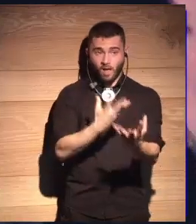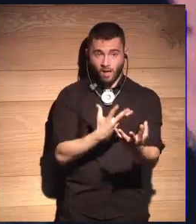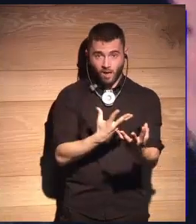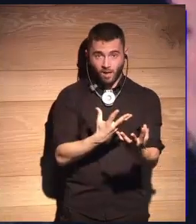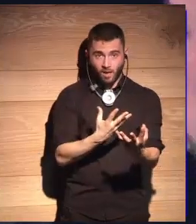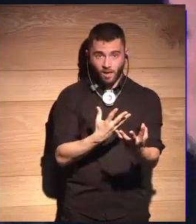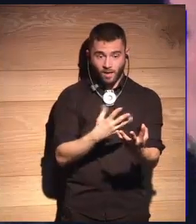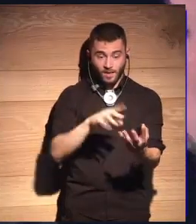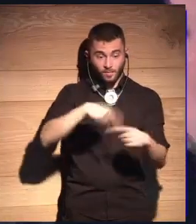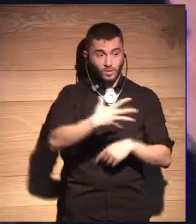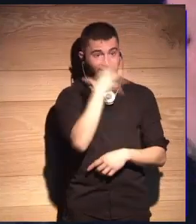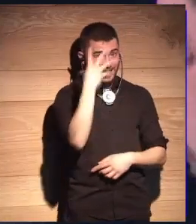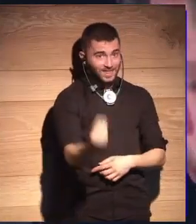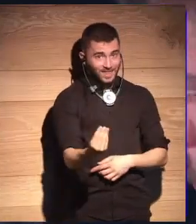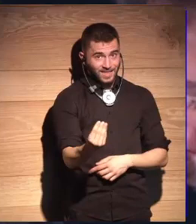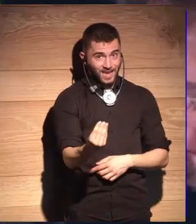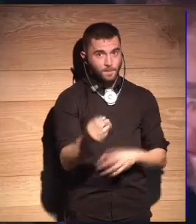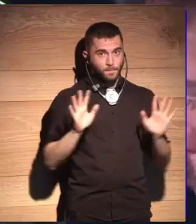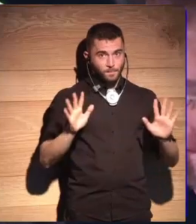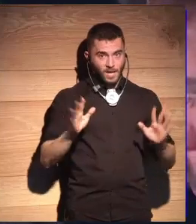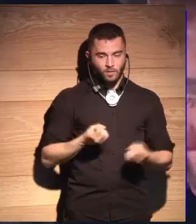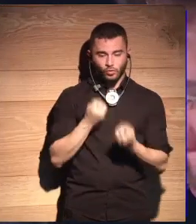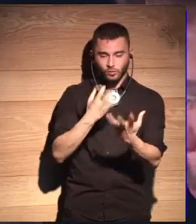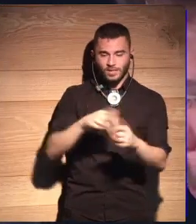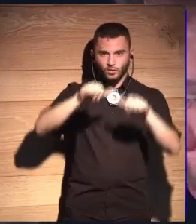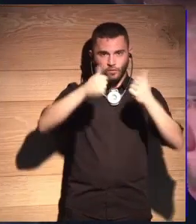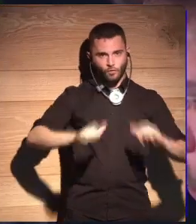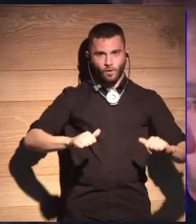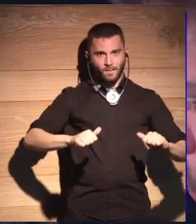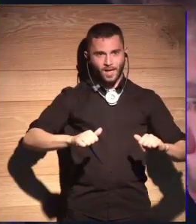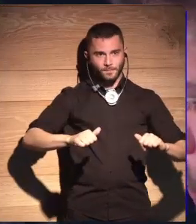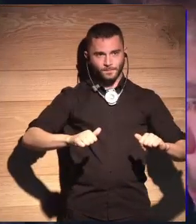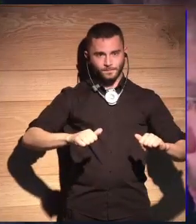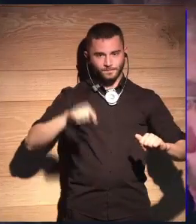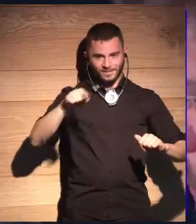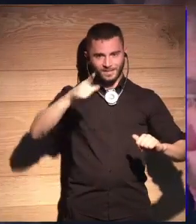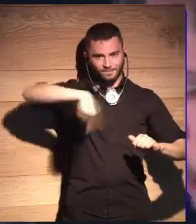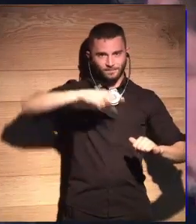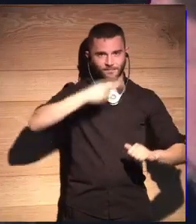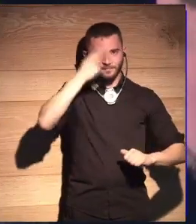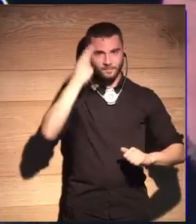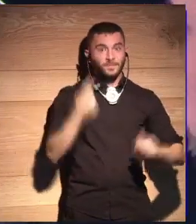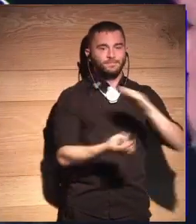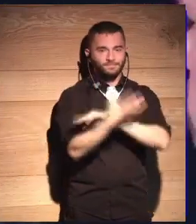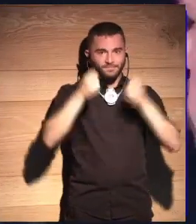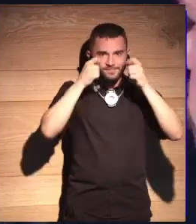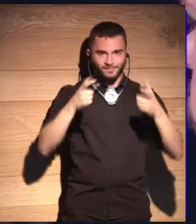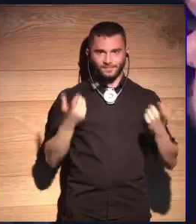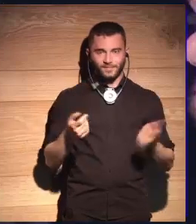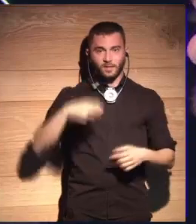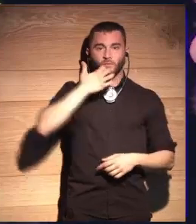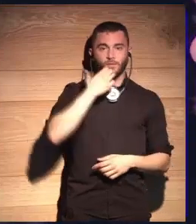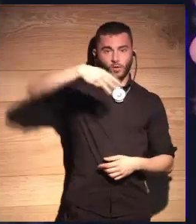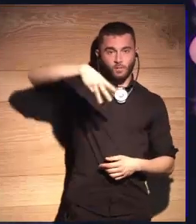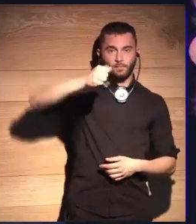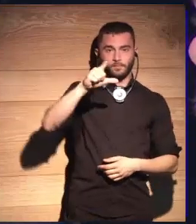our mistake is not to maybe not explain our concepts in a way that is attractive to